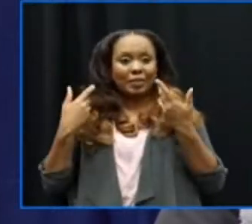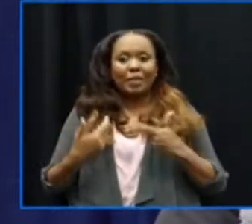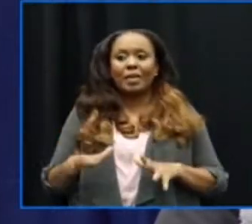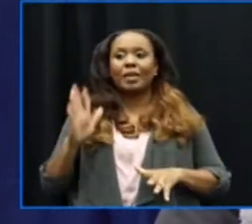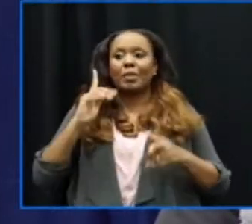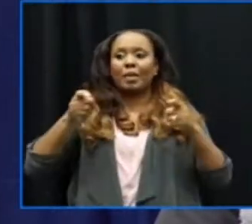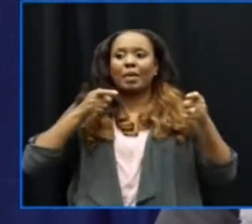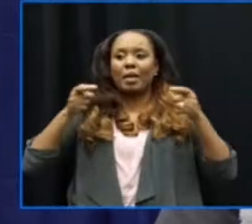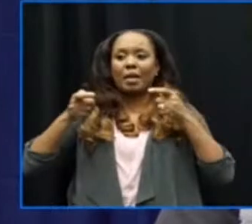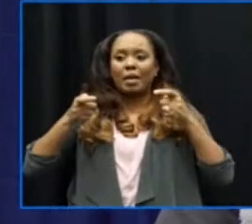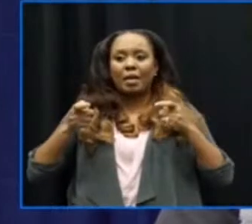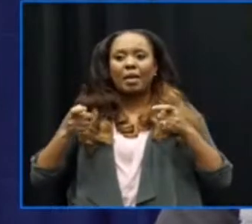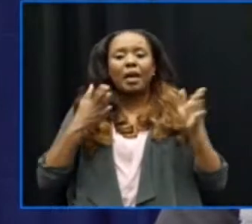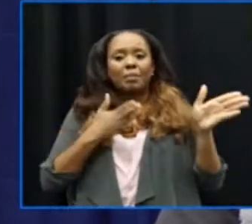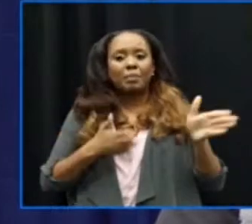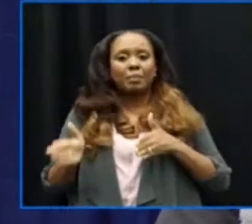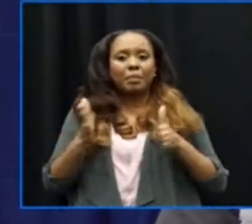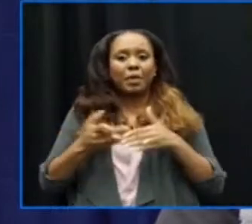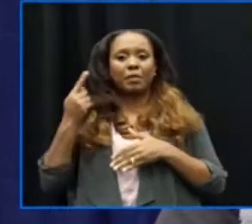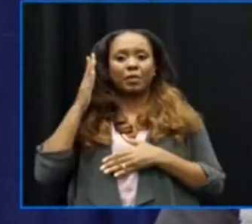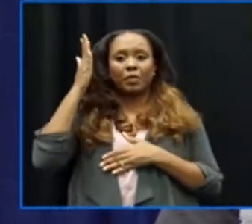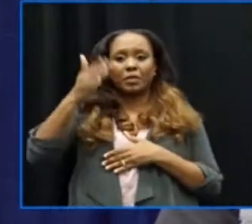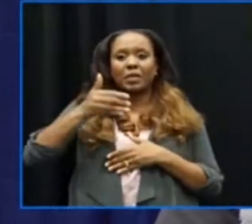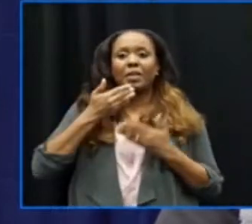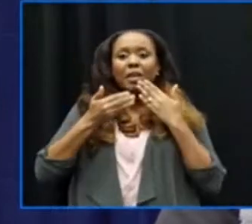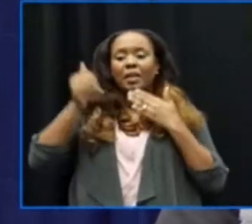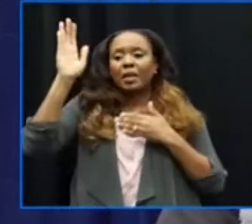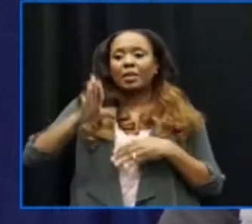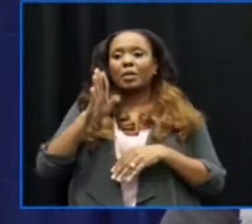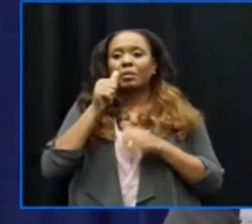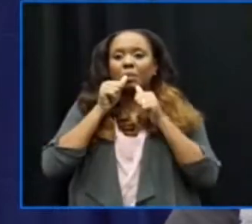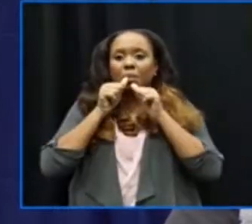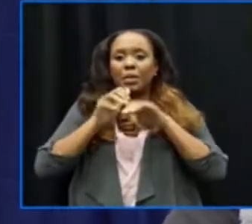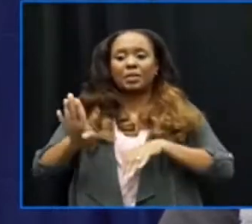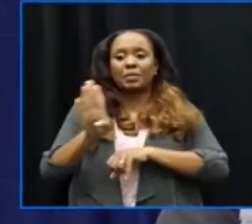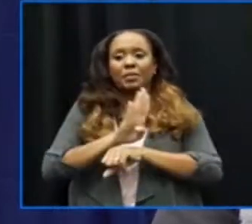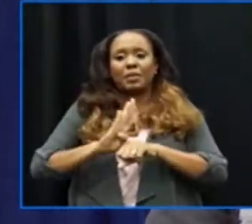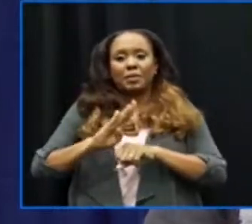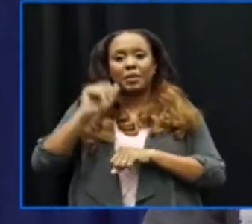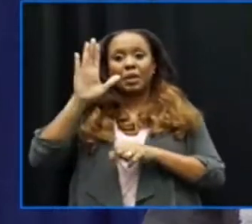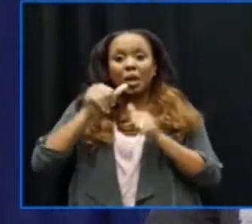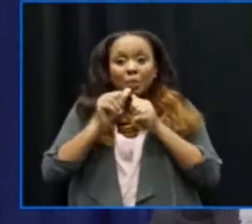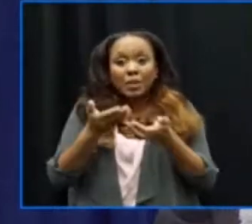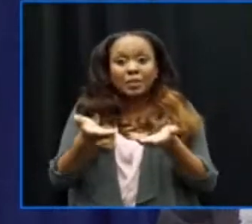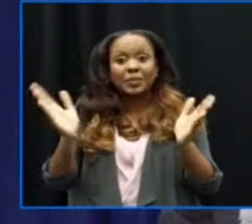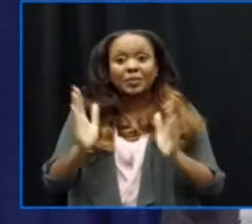shall govern and we shall prepare for the future. Thank you, and God bless this nation. God bless you all.